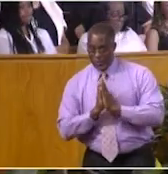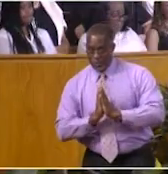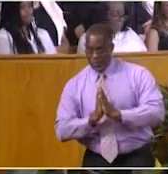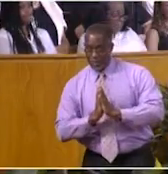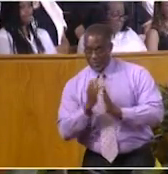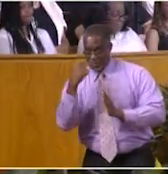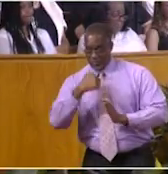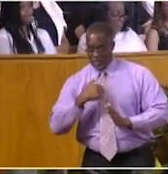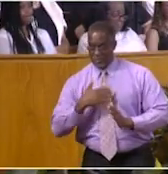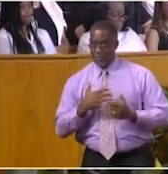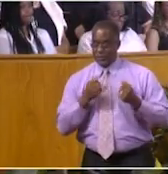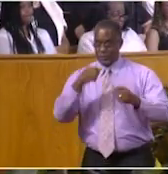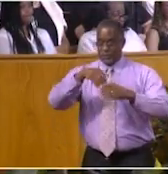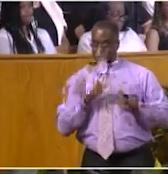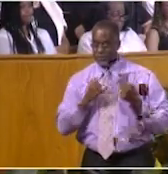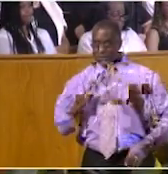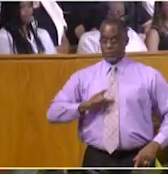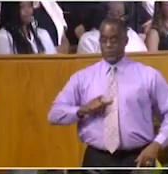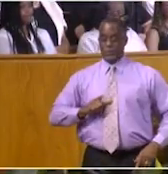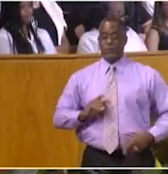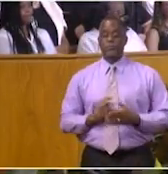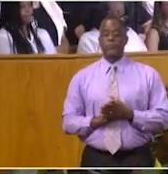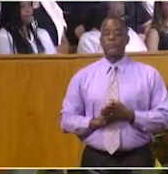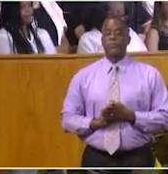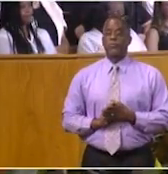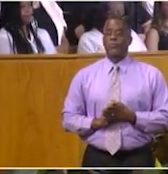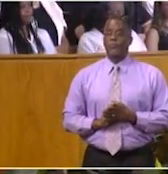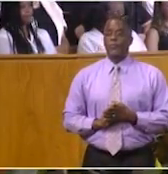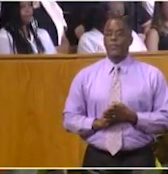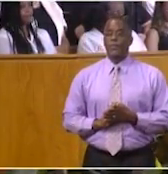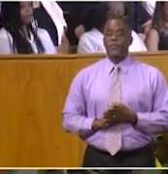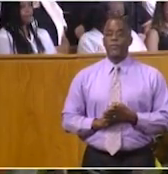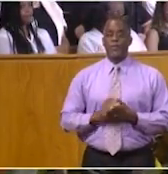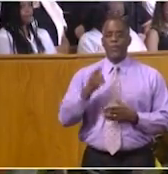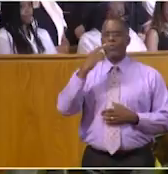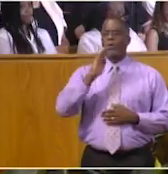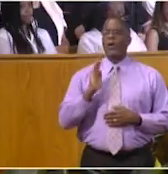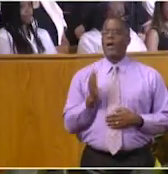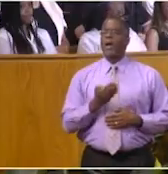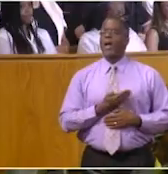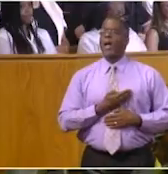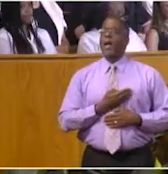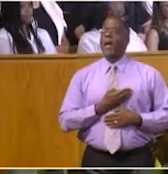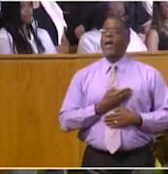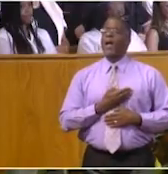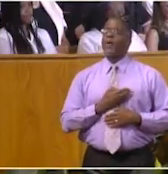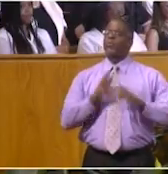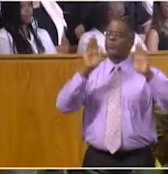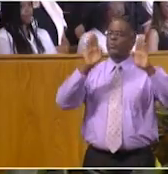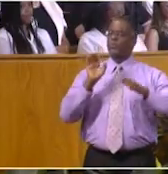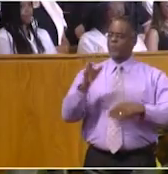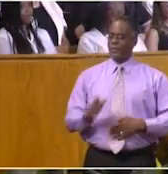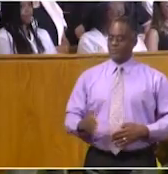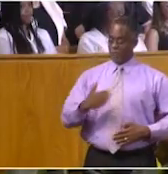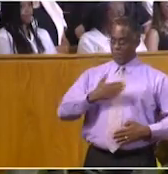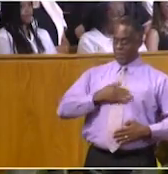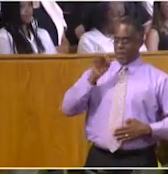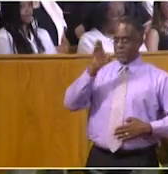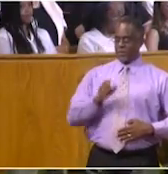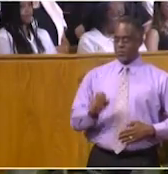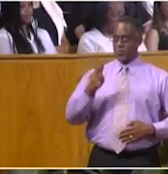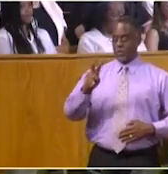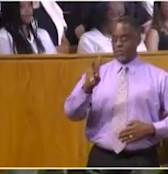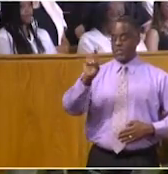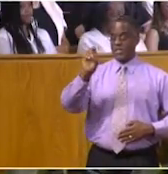Lord. To our great pastor, my pastor, the